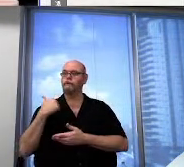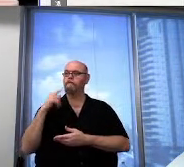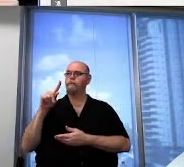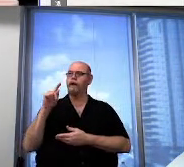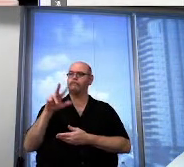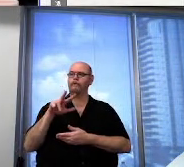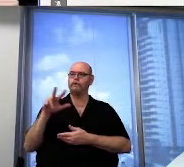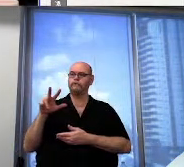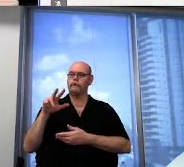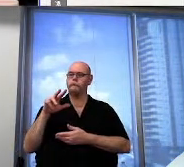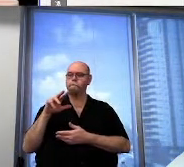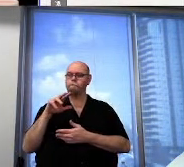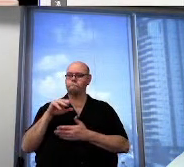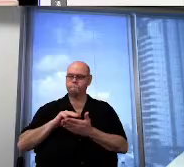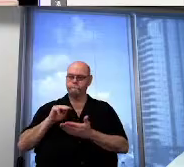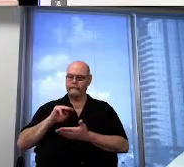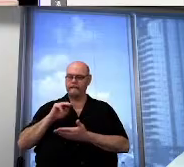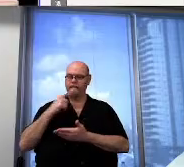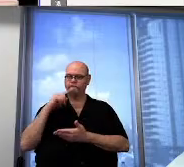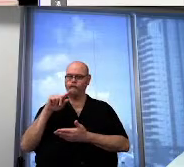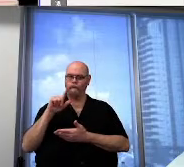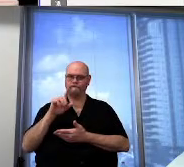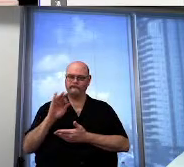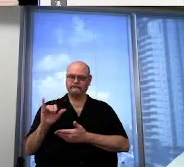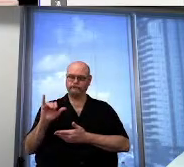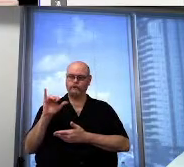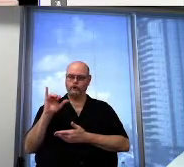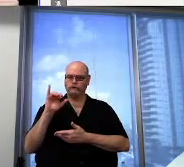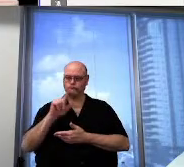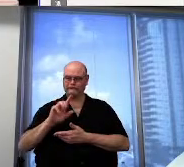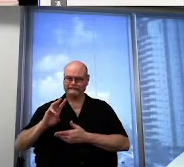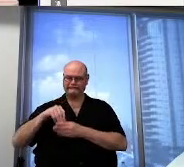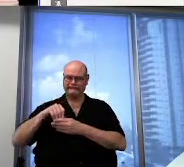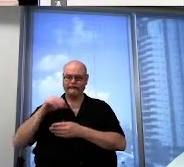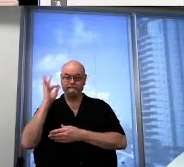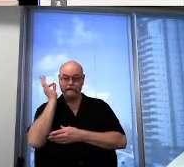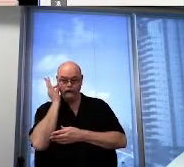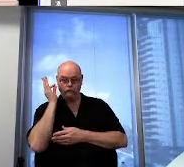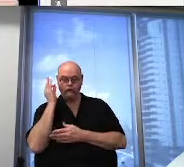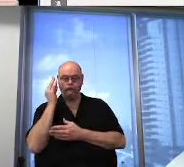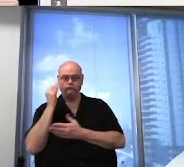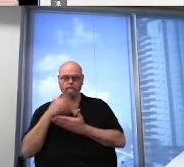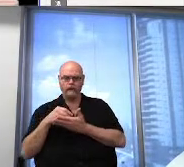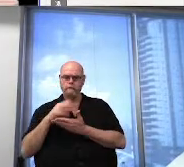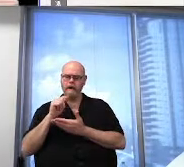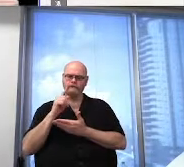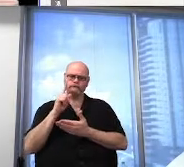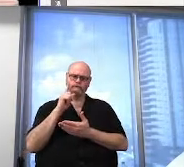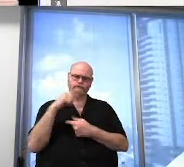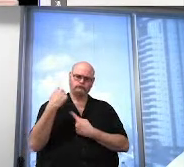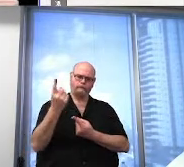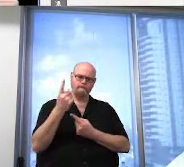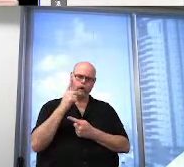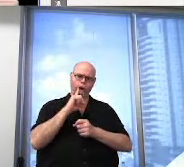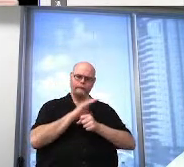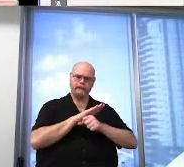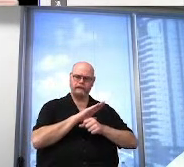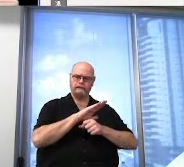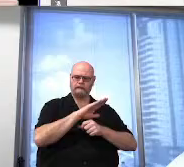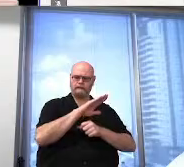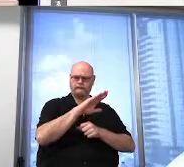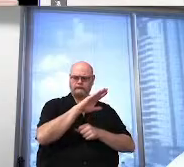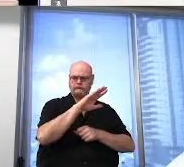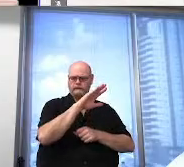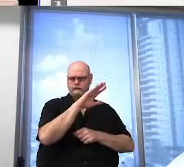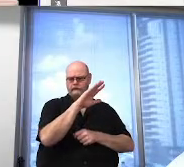got 133 million for fiscal year 26, for example, under the federal funding. And so you've said you've gotten 1,300 miles obligated so far from